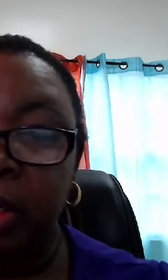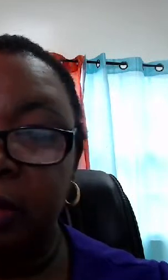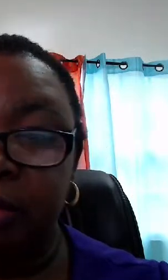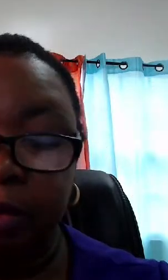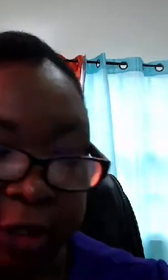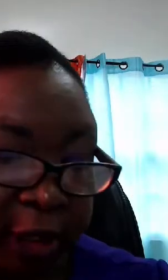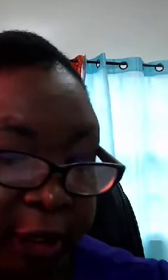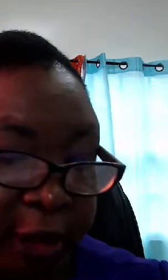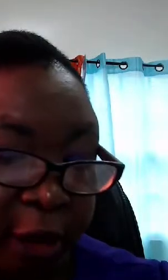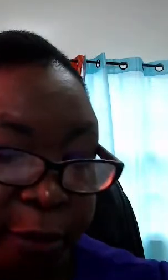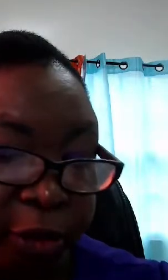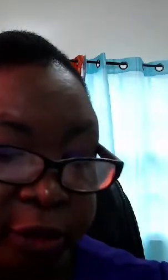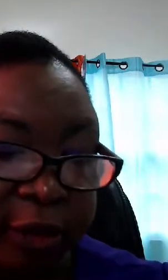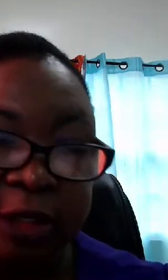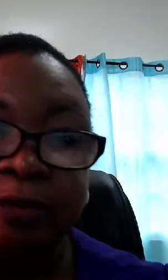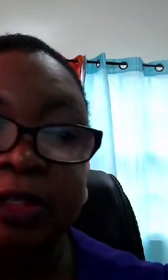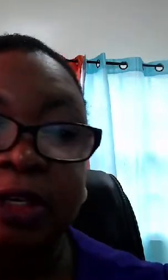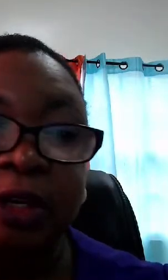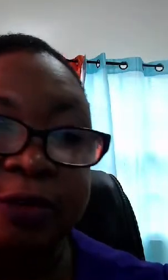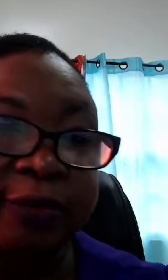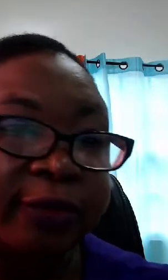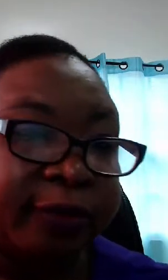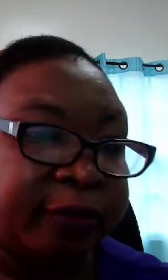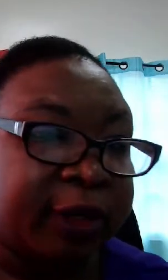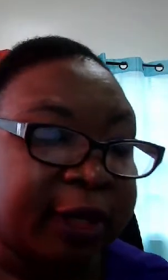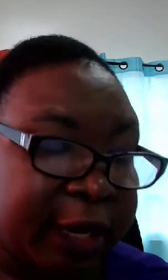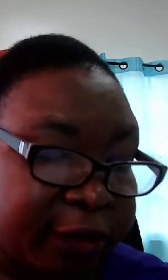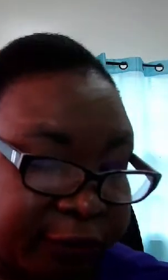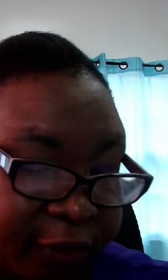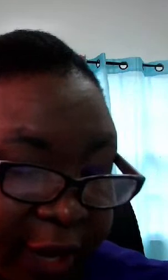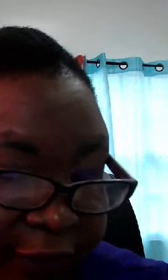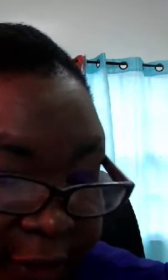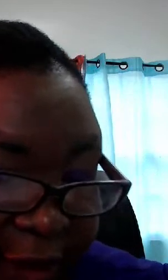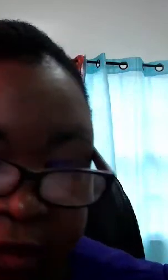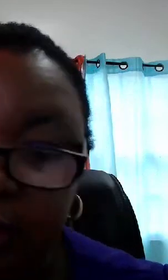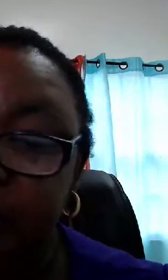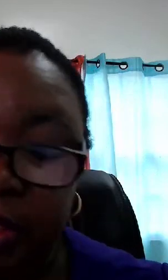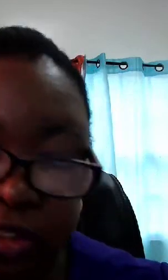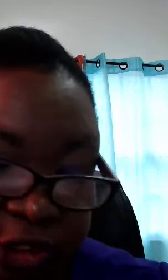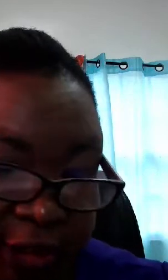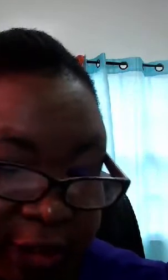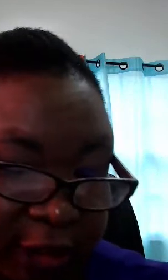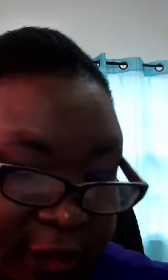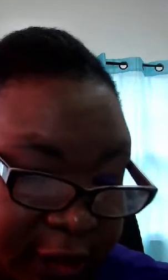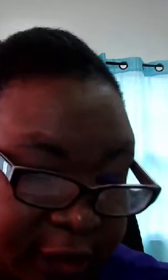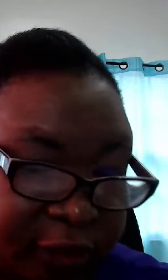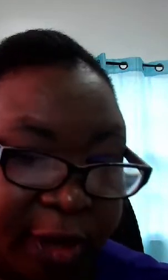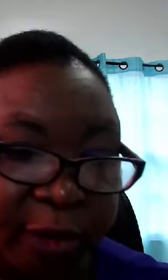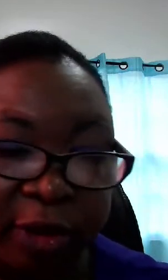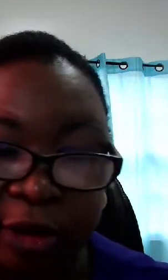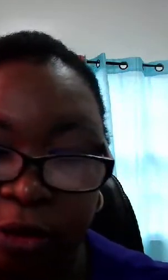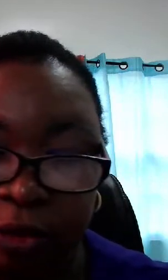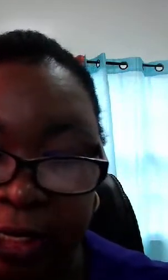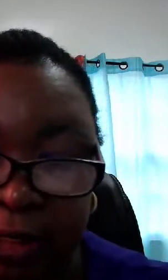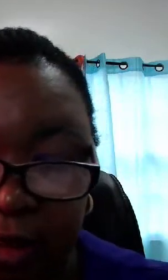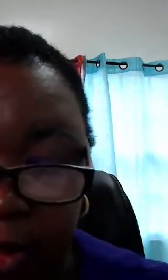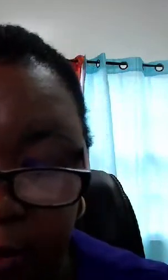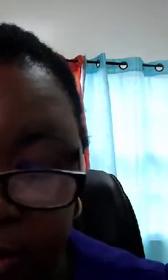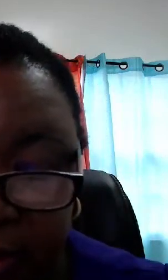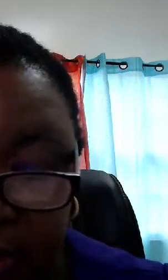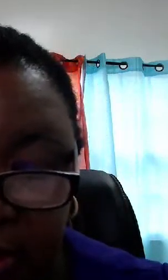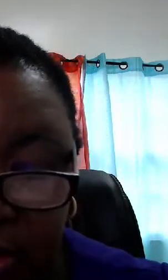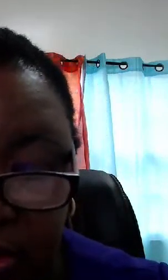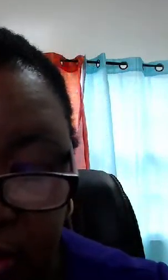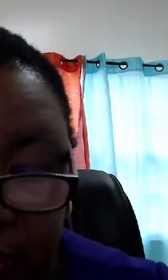Good morning, everybody. All protocols observed. Thank you for having me. It's a pleasure indeed. So I'm going to go right into